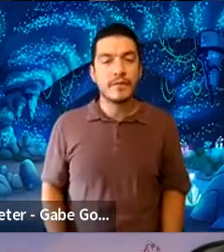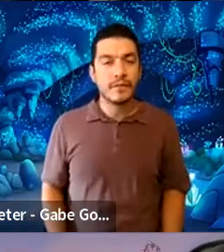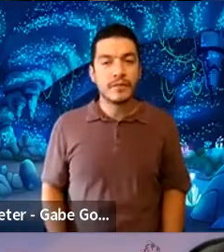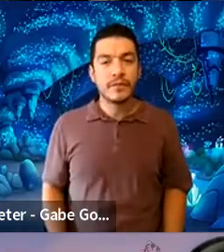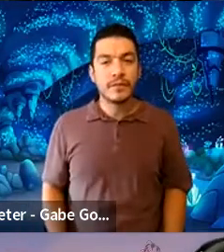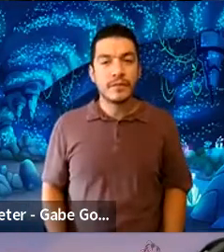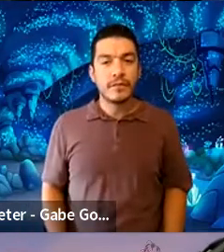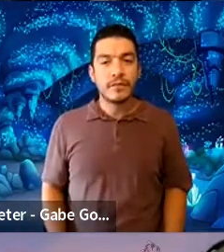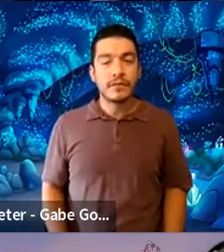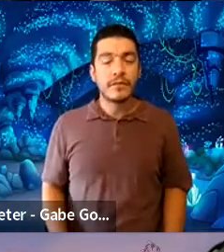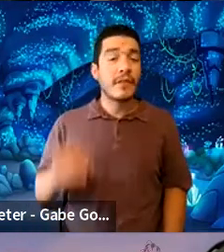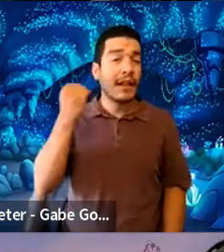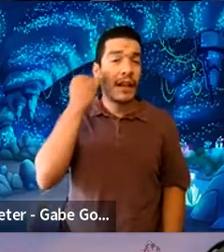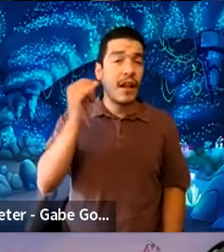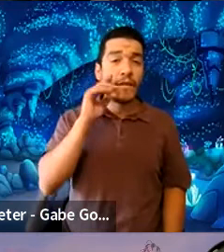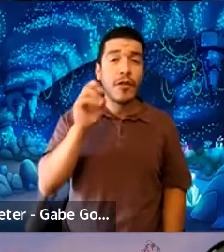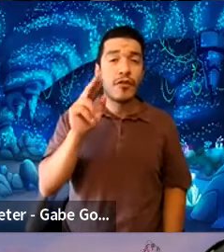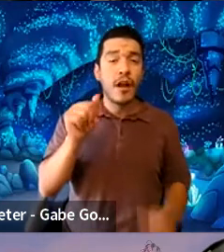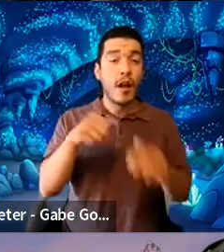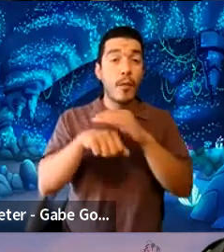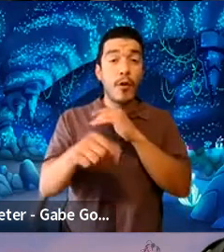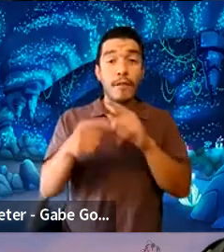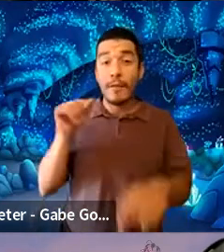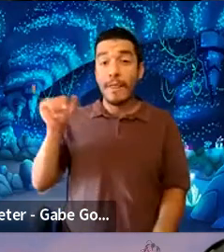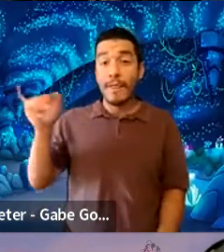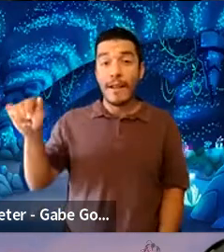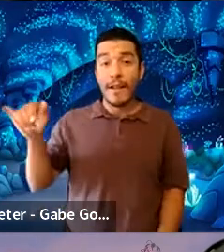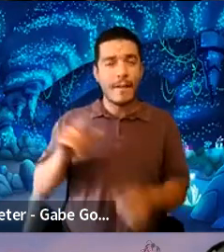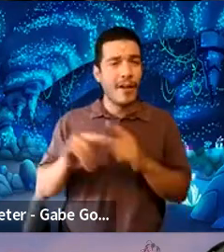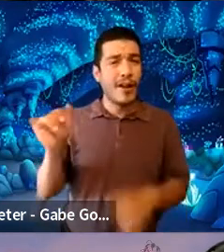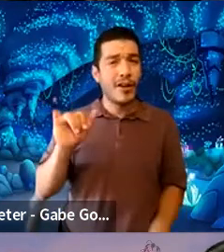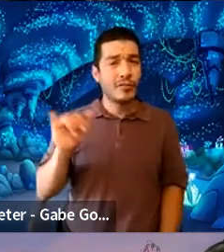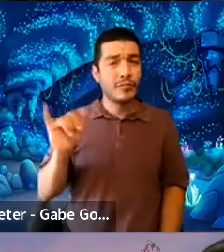I'd say the idea for Eureka was born out of that. But also,